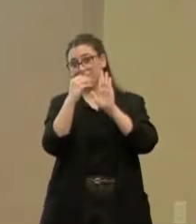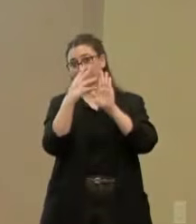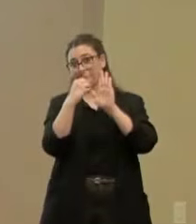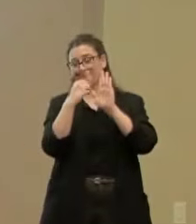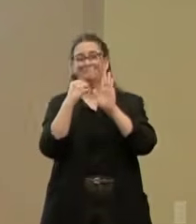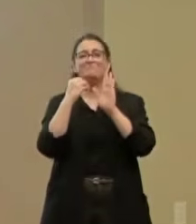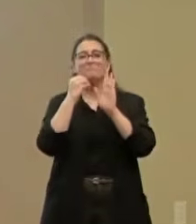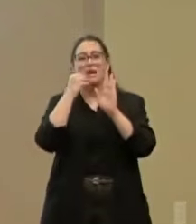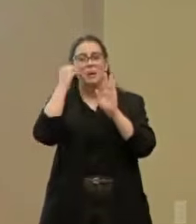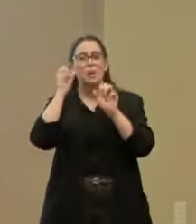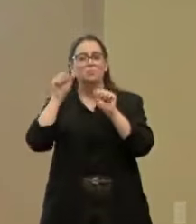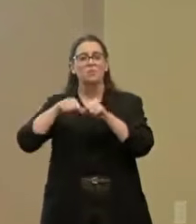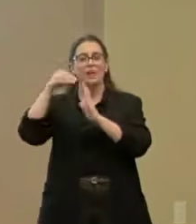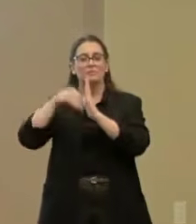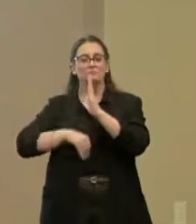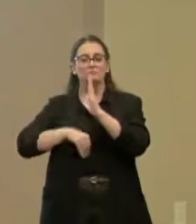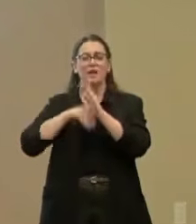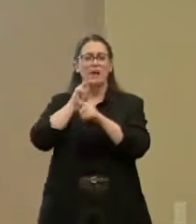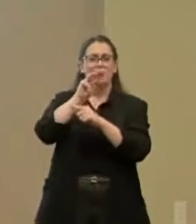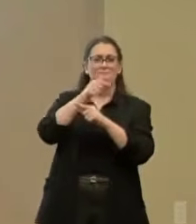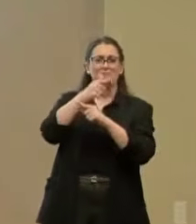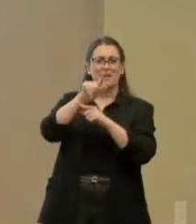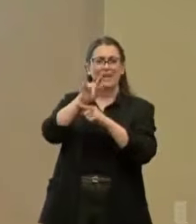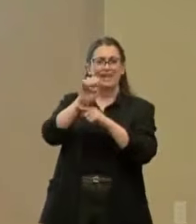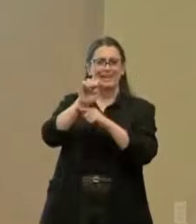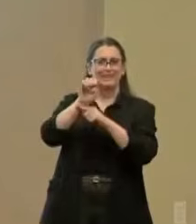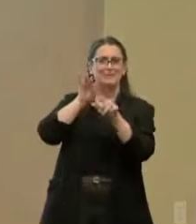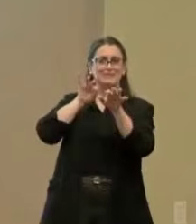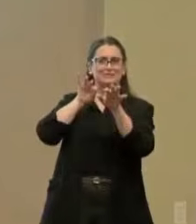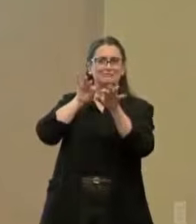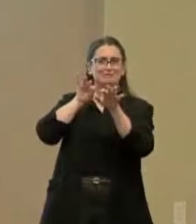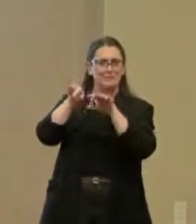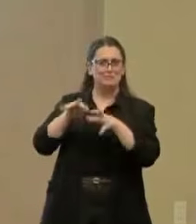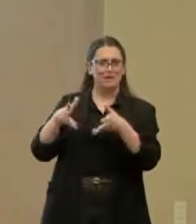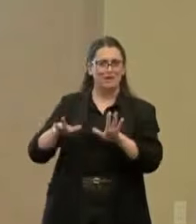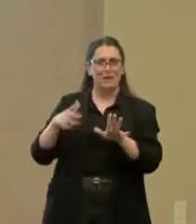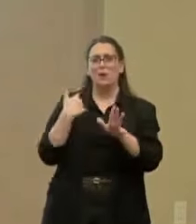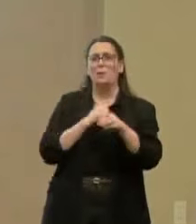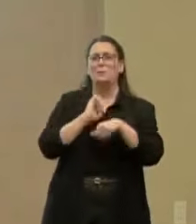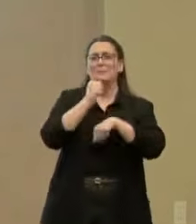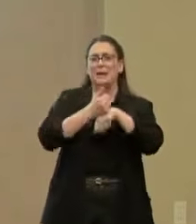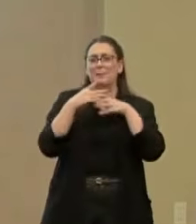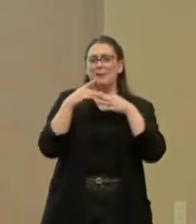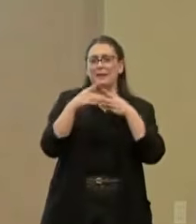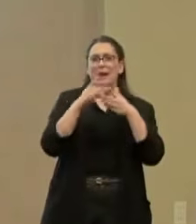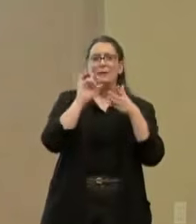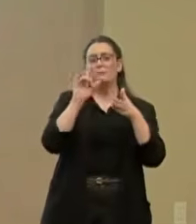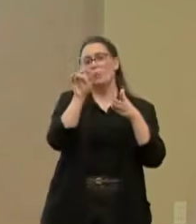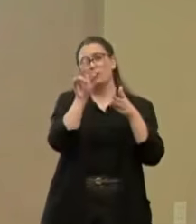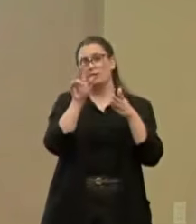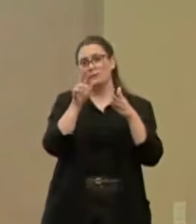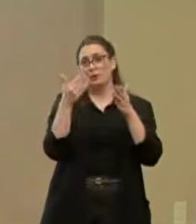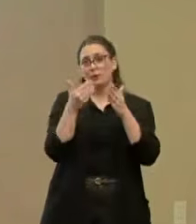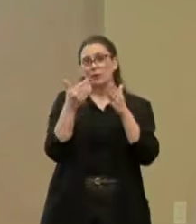I think Maggie explained earlier that we're working on an interactive tool we're creating for newly diagnosed patients called the Roadmap